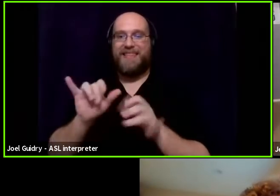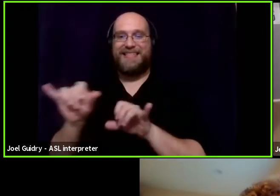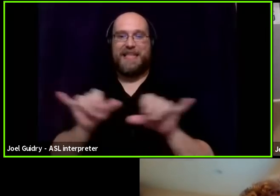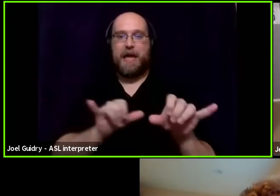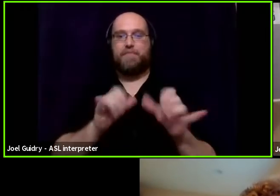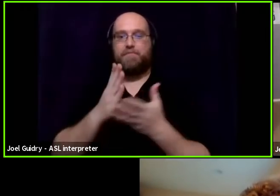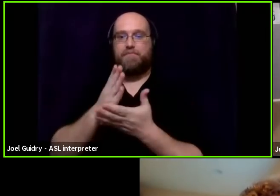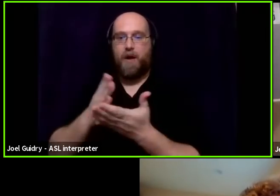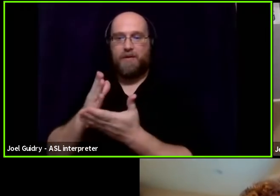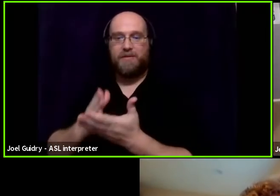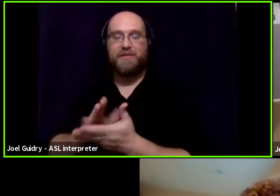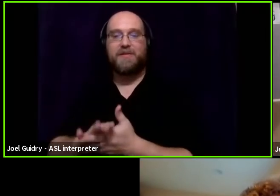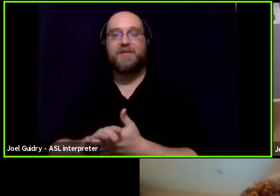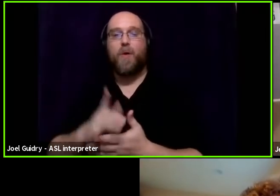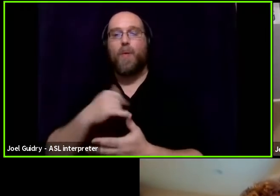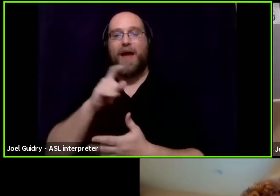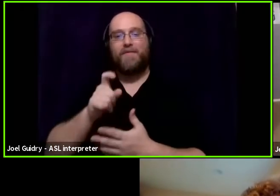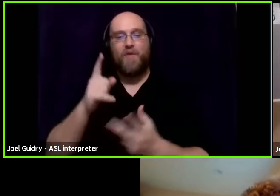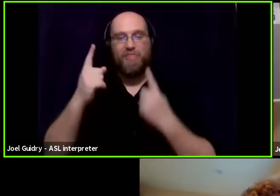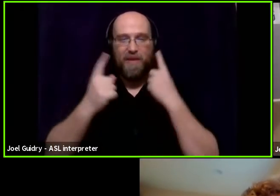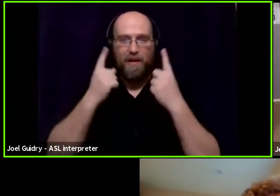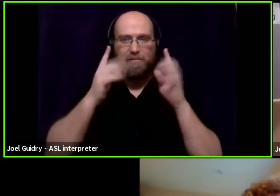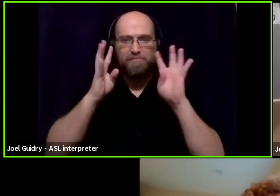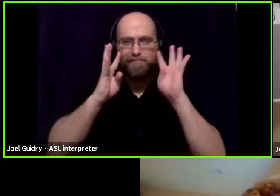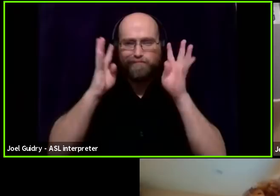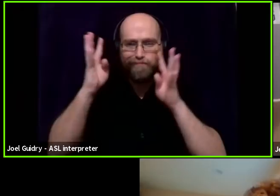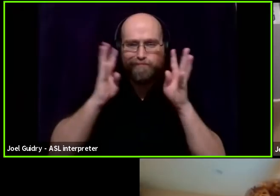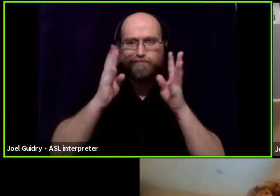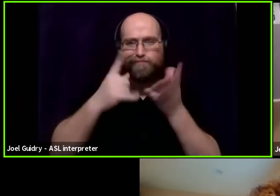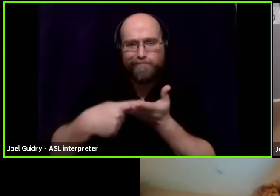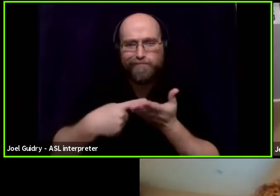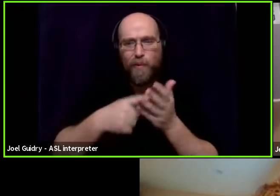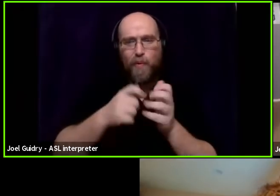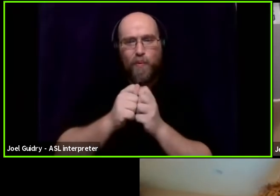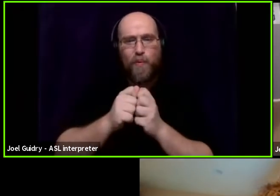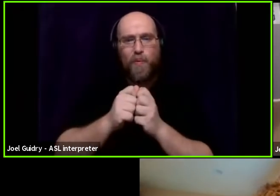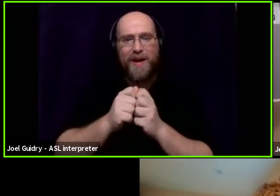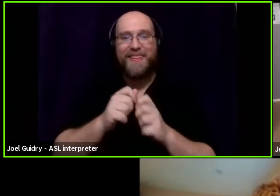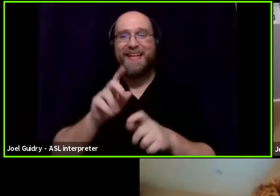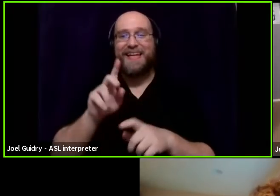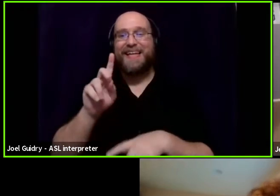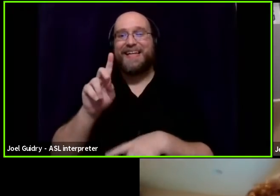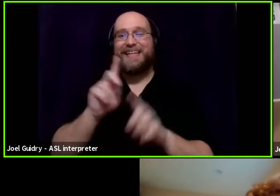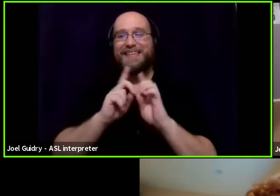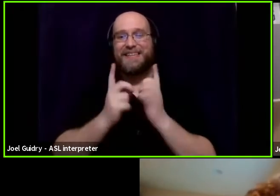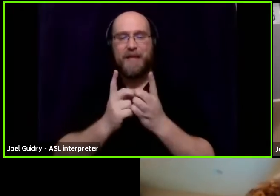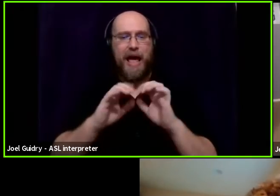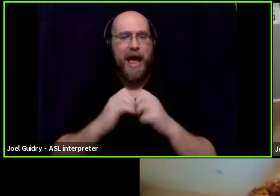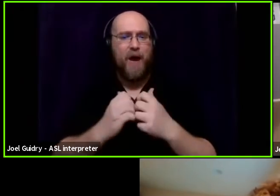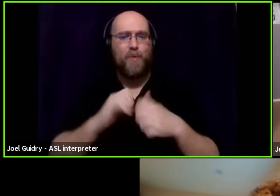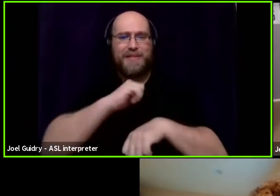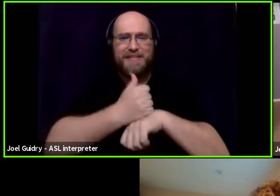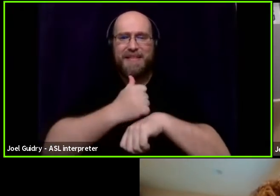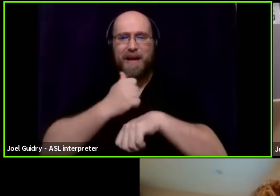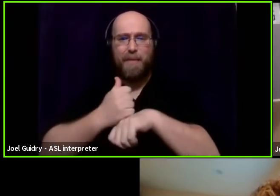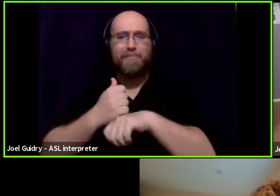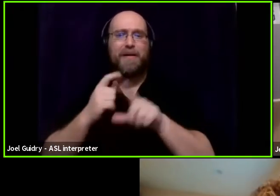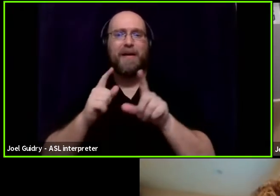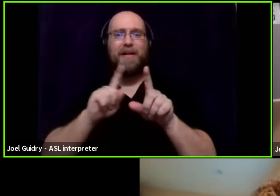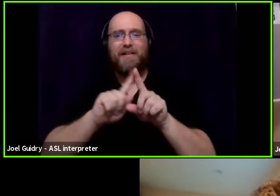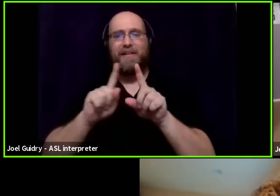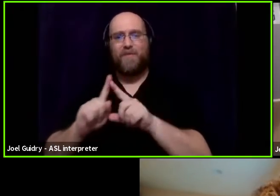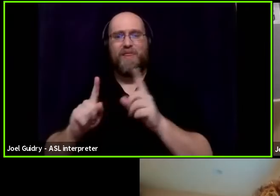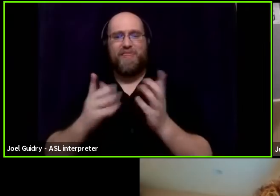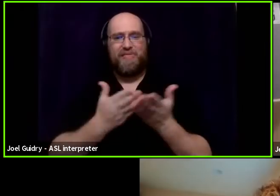and working with districts to figure out how do we put other pieces in place to make that happen.